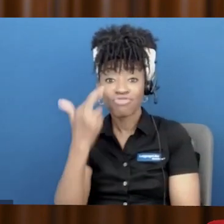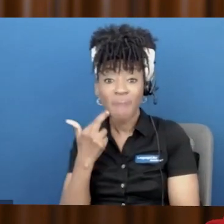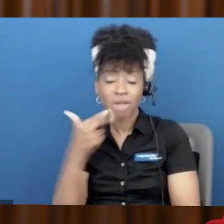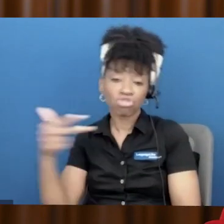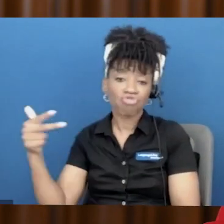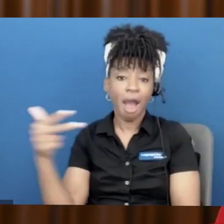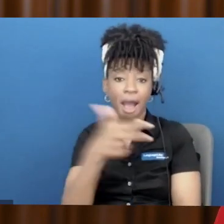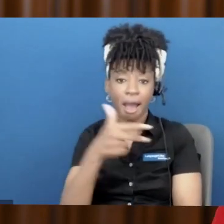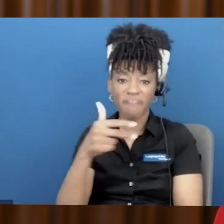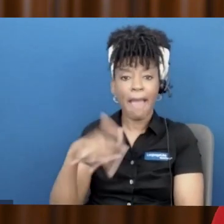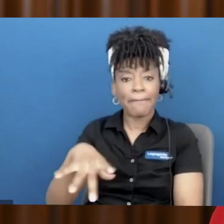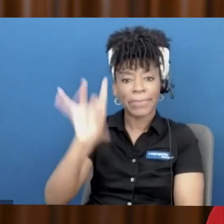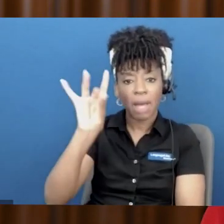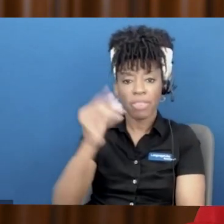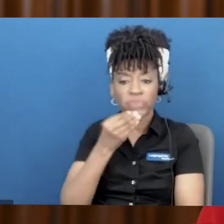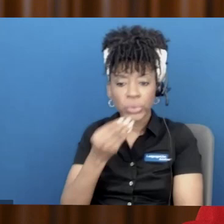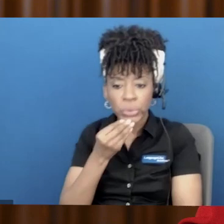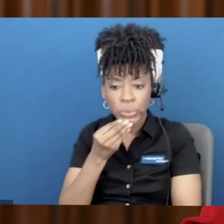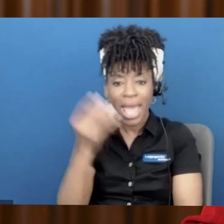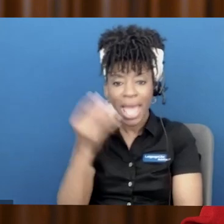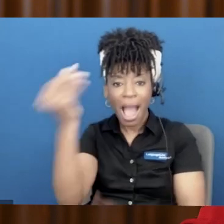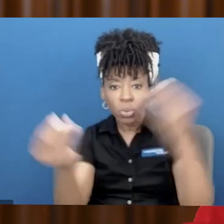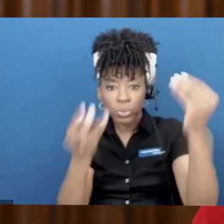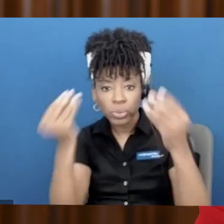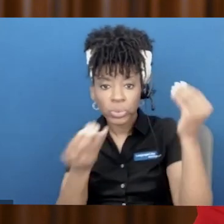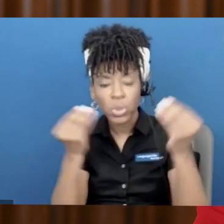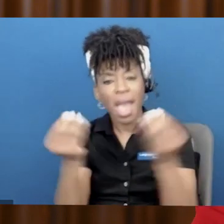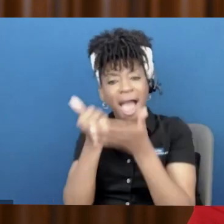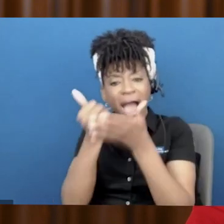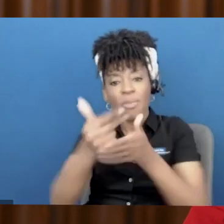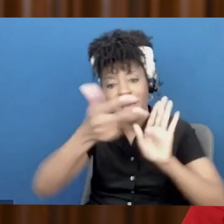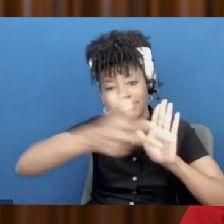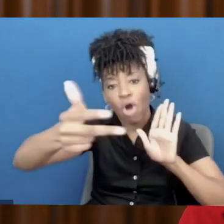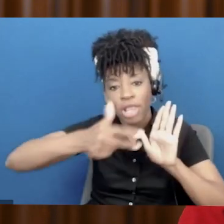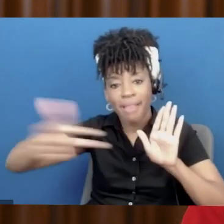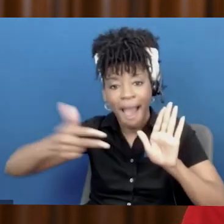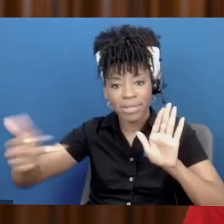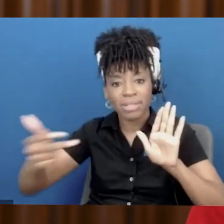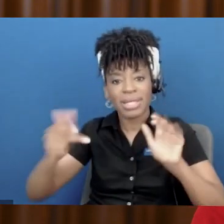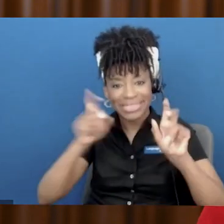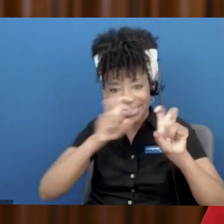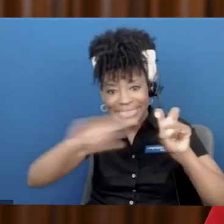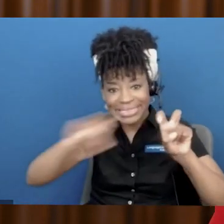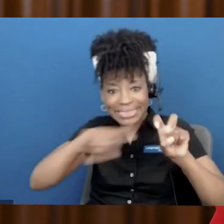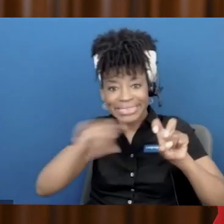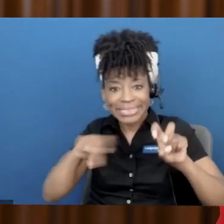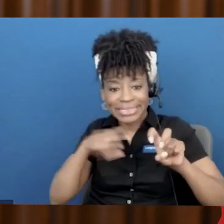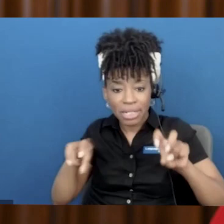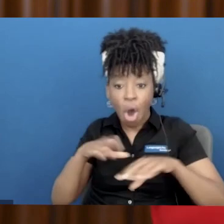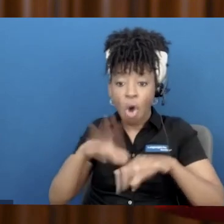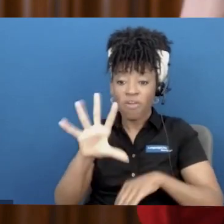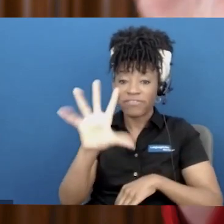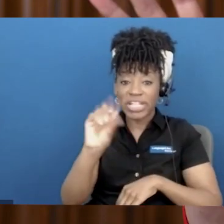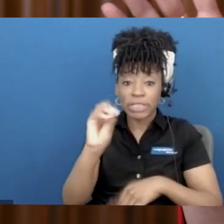to develop an outdoor streetery program to help restaurants expand into parking lots and streets. Over 50 new outdoor